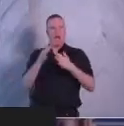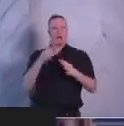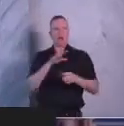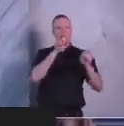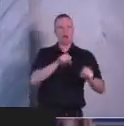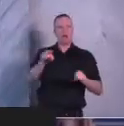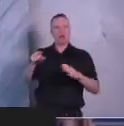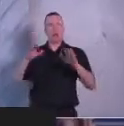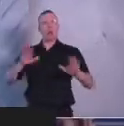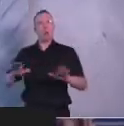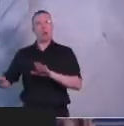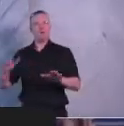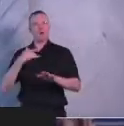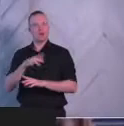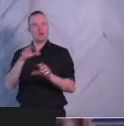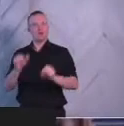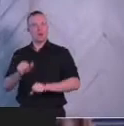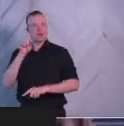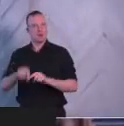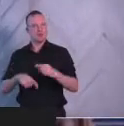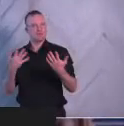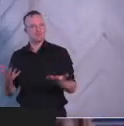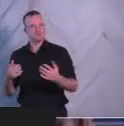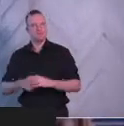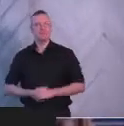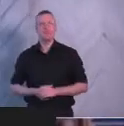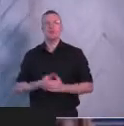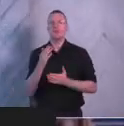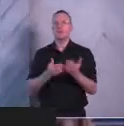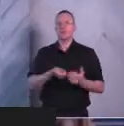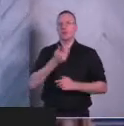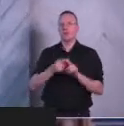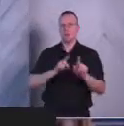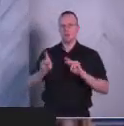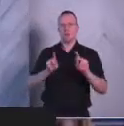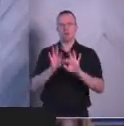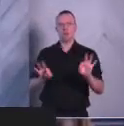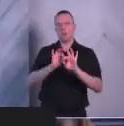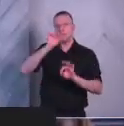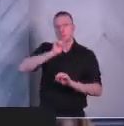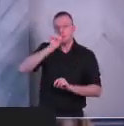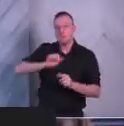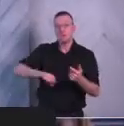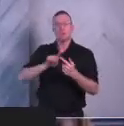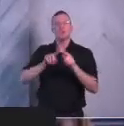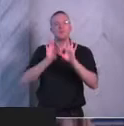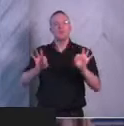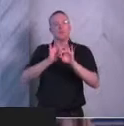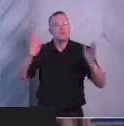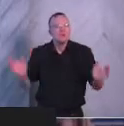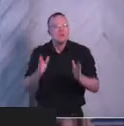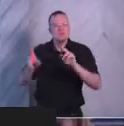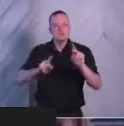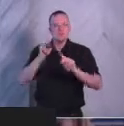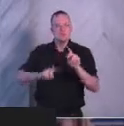to keep us in. But some of the expressions from people is that we need to be patient, and we need to encourage people and